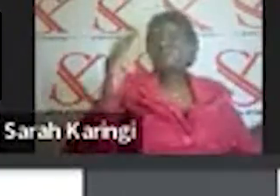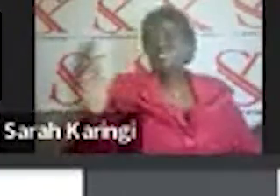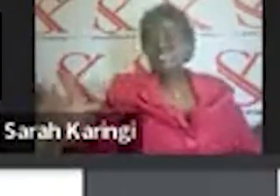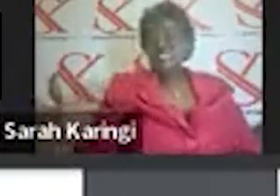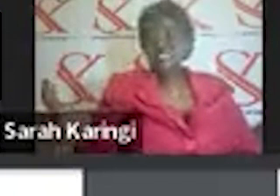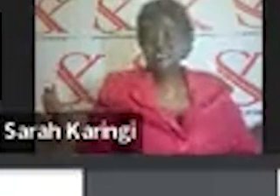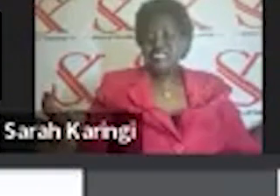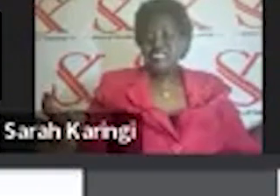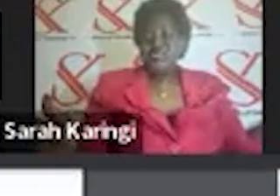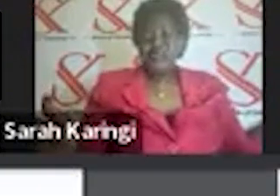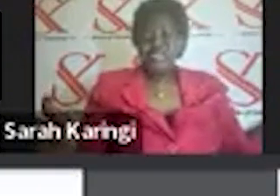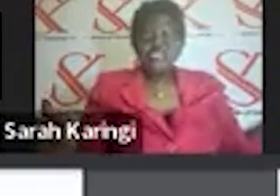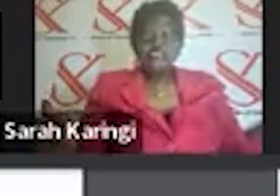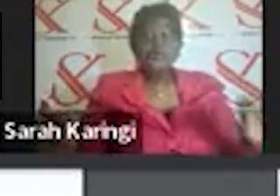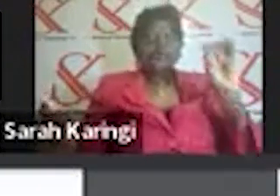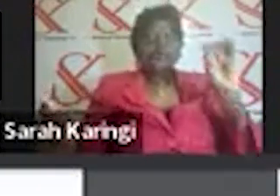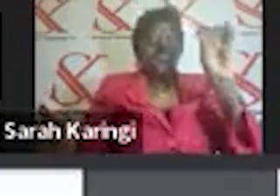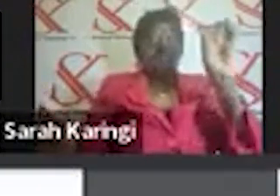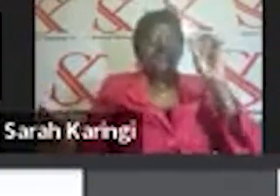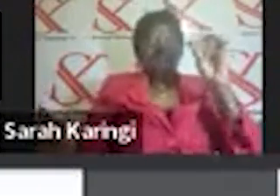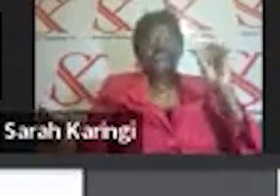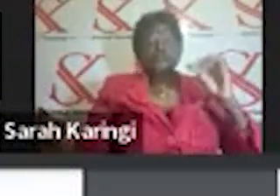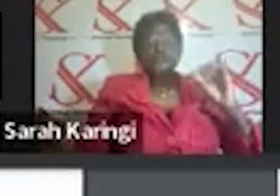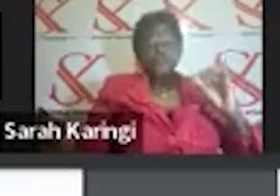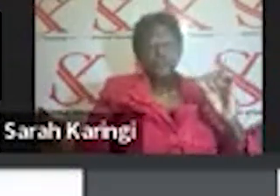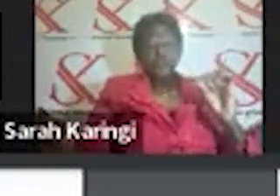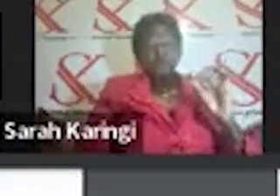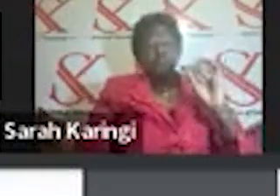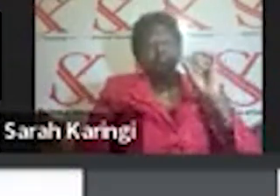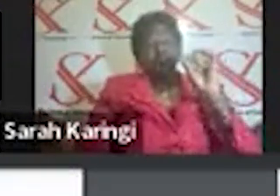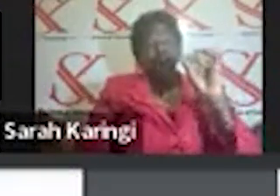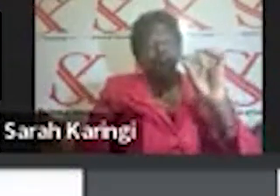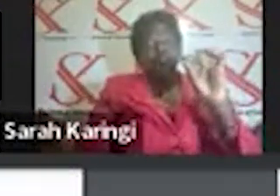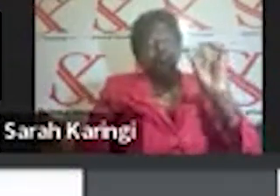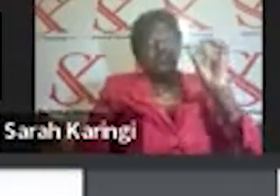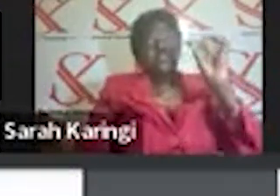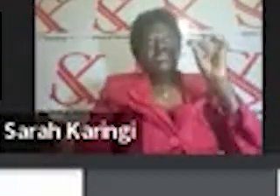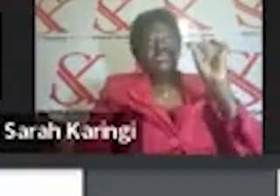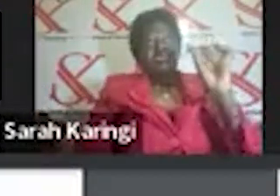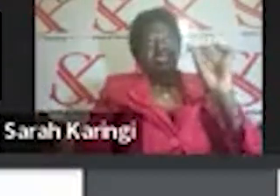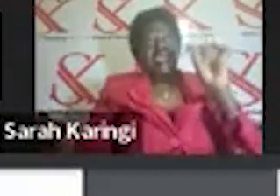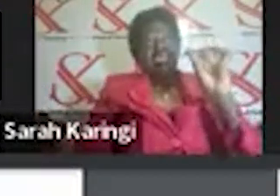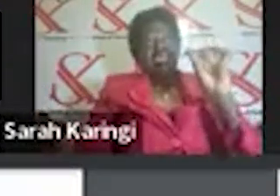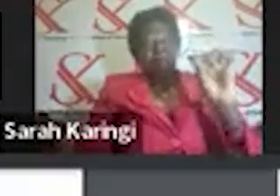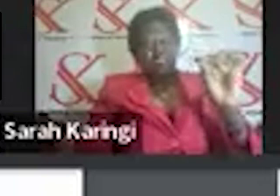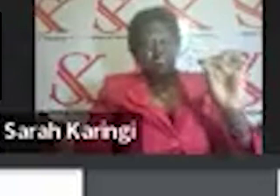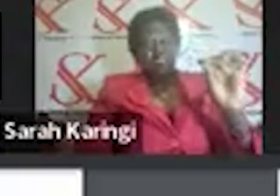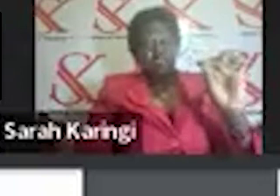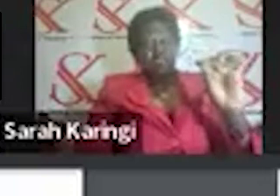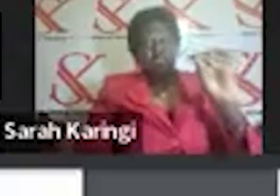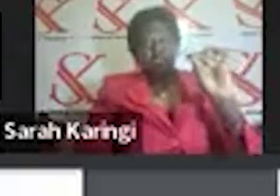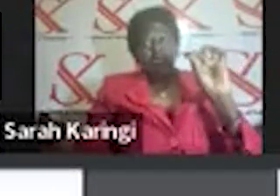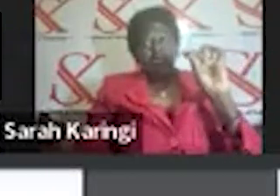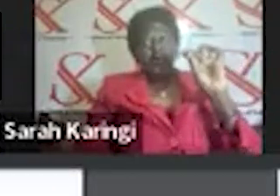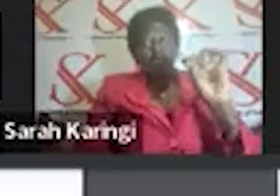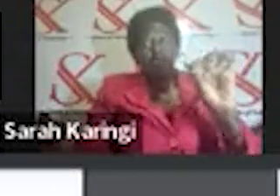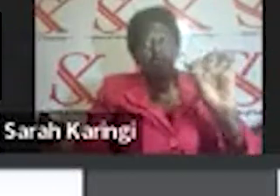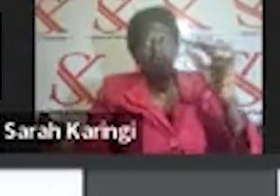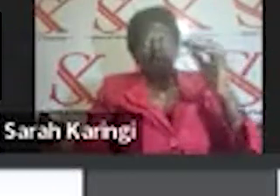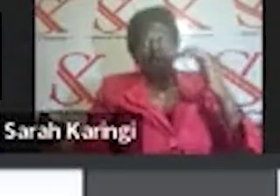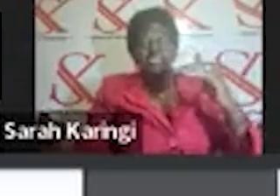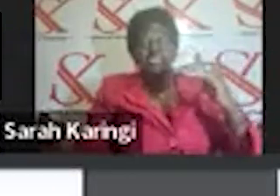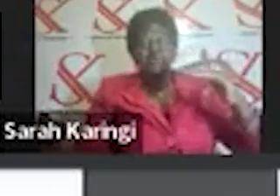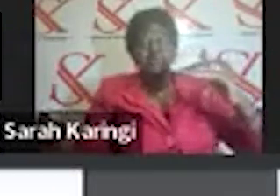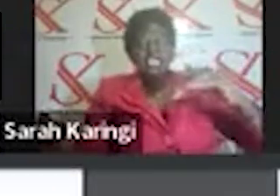people are not getting interested in me? So when you are talking to people, use a language or